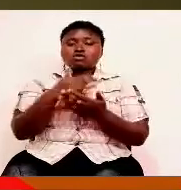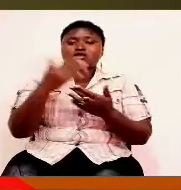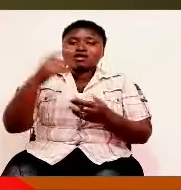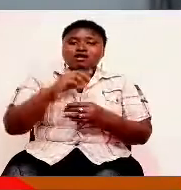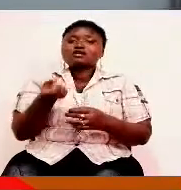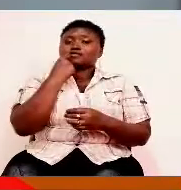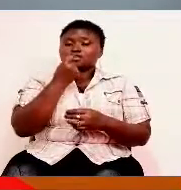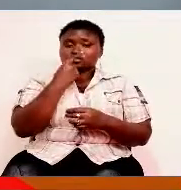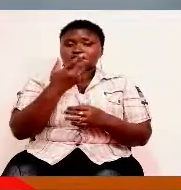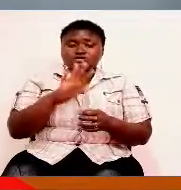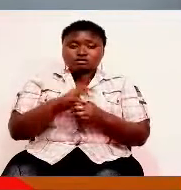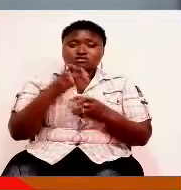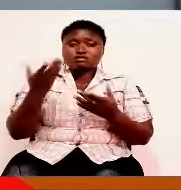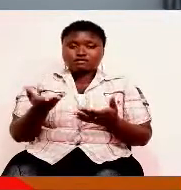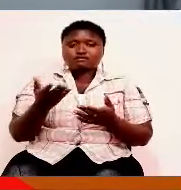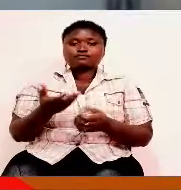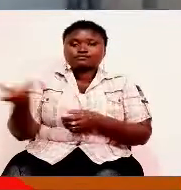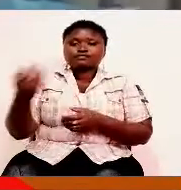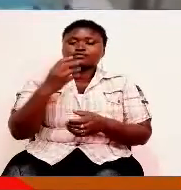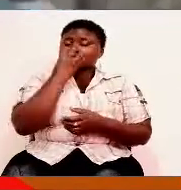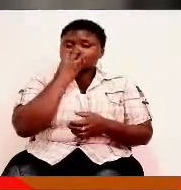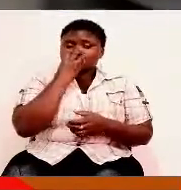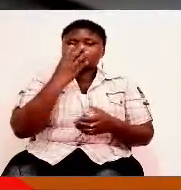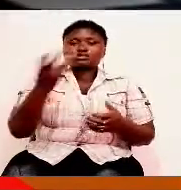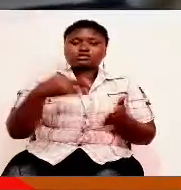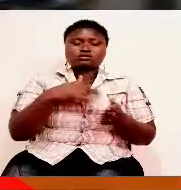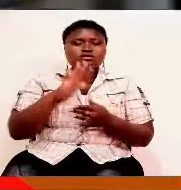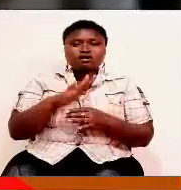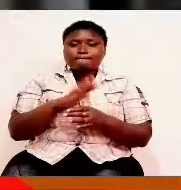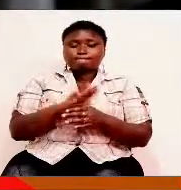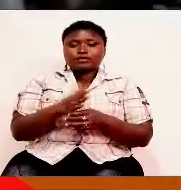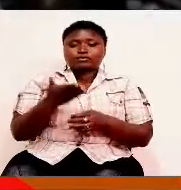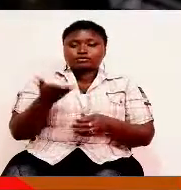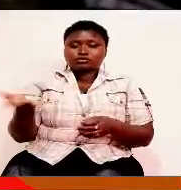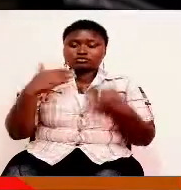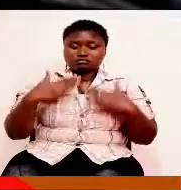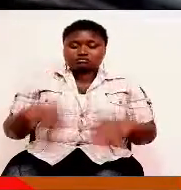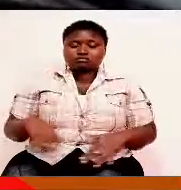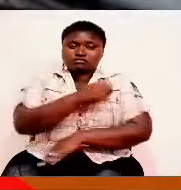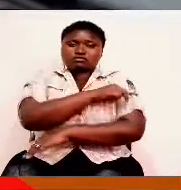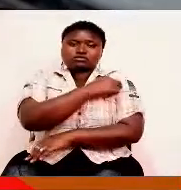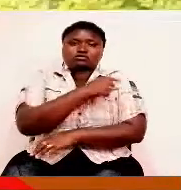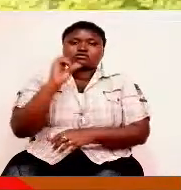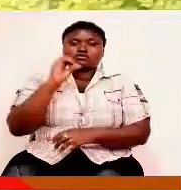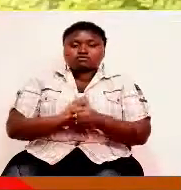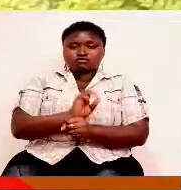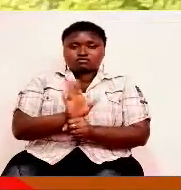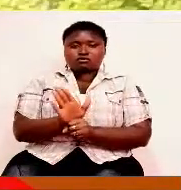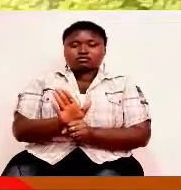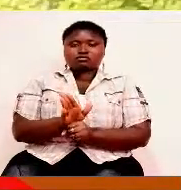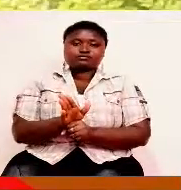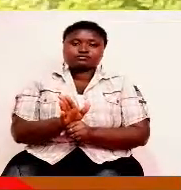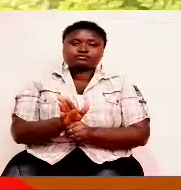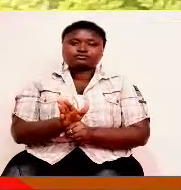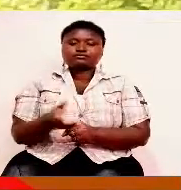kuigana na riera ria oxygen ria rirabatarania muno guoka ni kuri arwaru a COVID-19. So we are requesting the